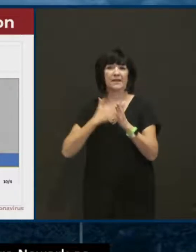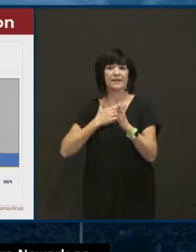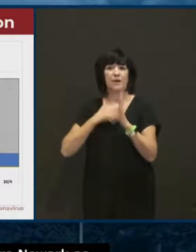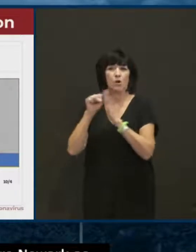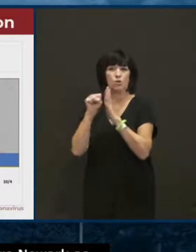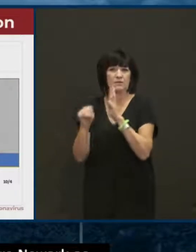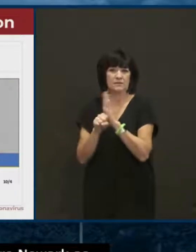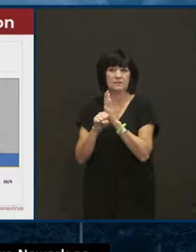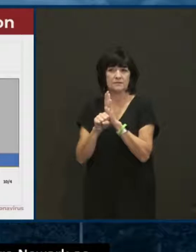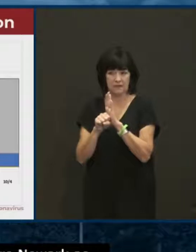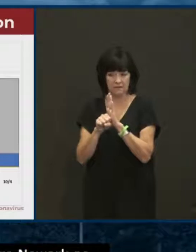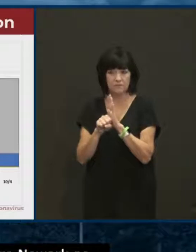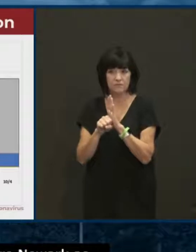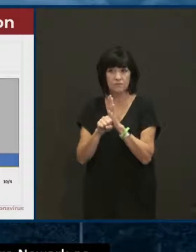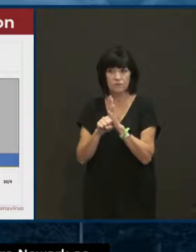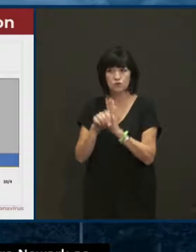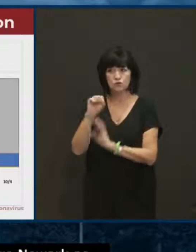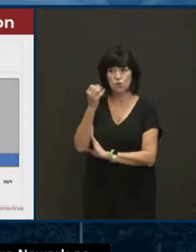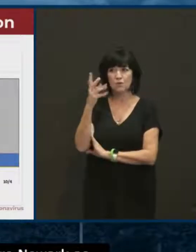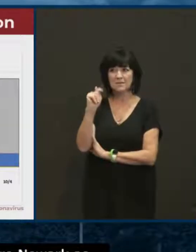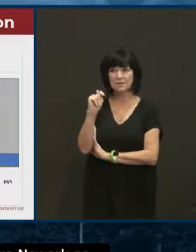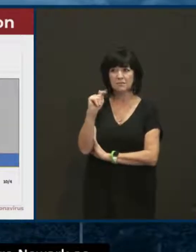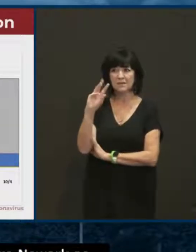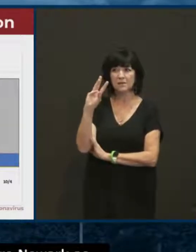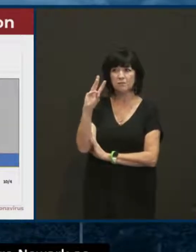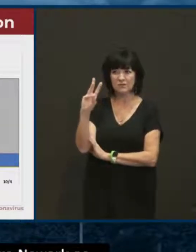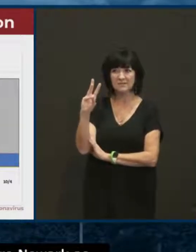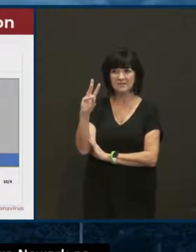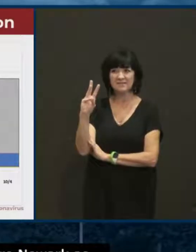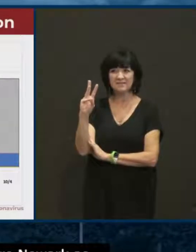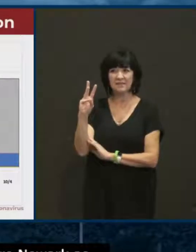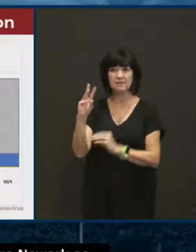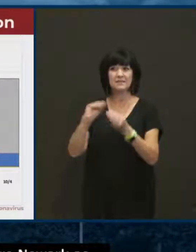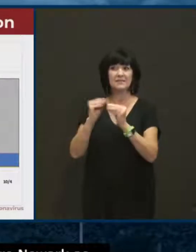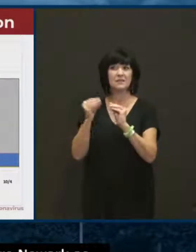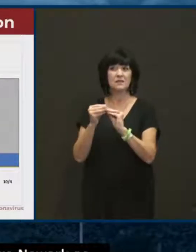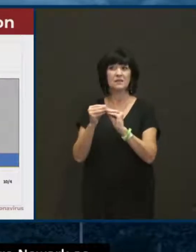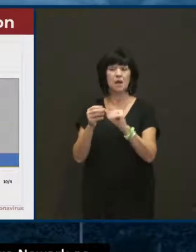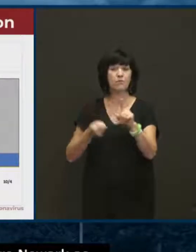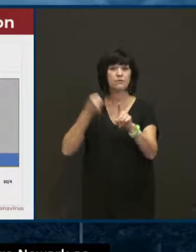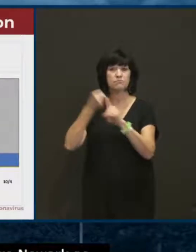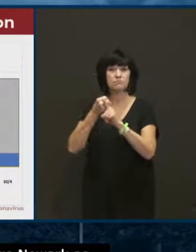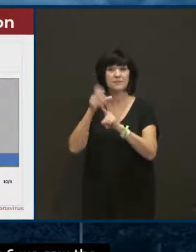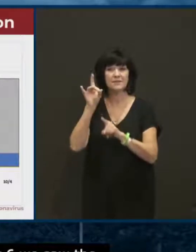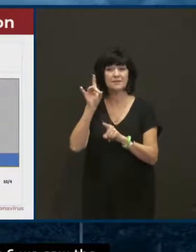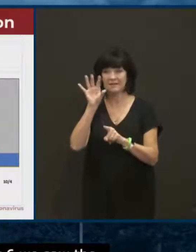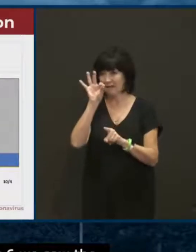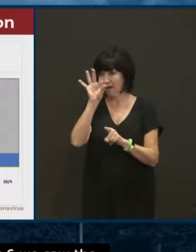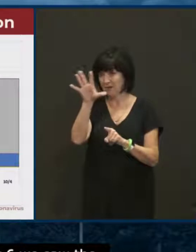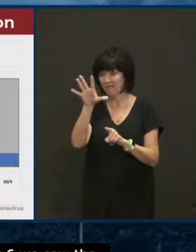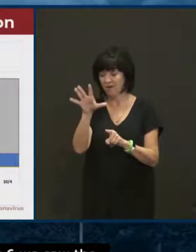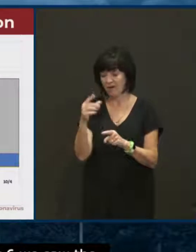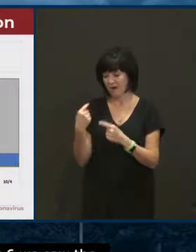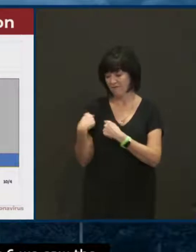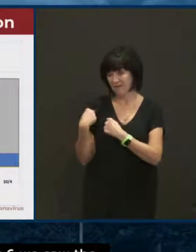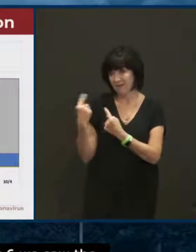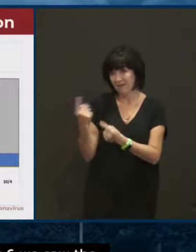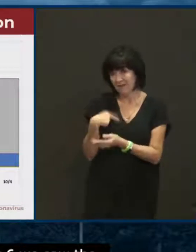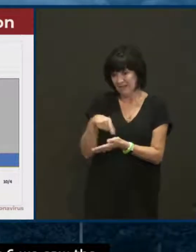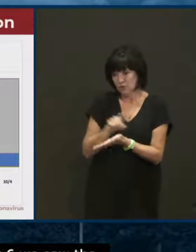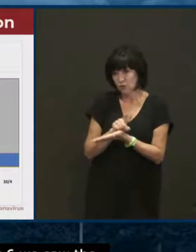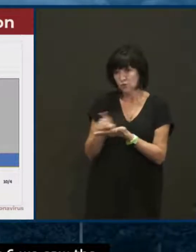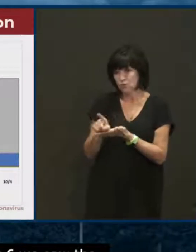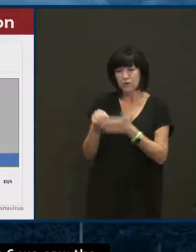of University of Delaware cases at 95. This past week, we had less than 8 cases for the University